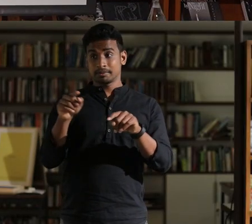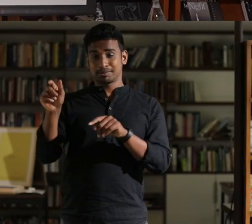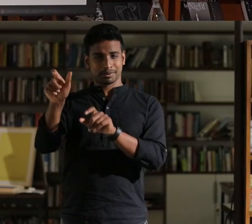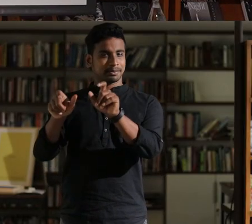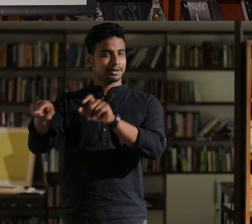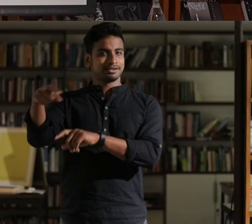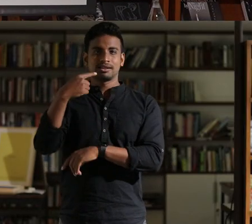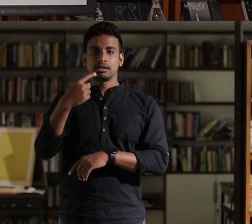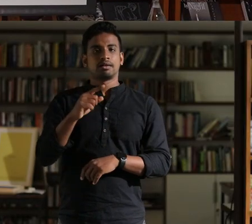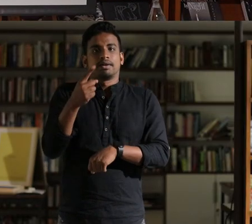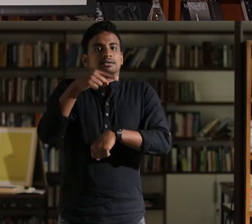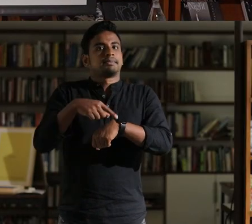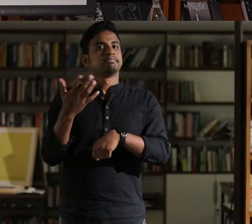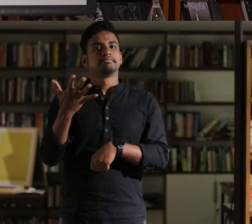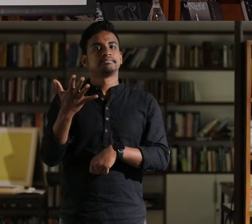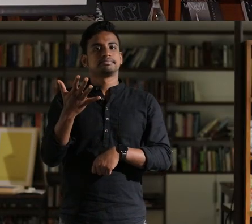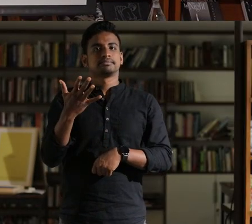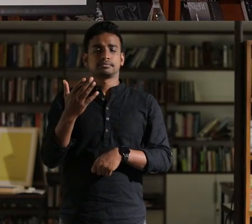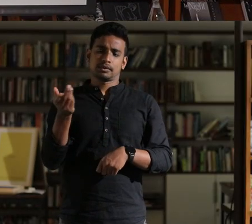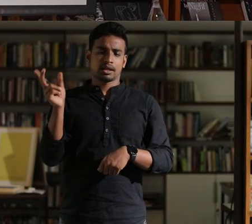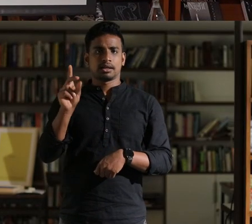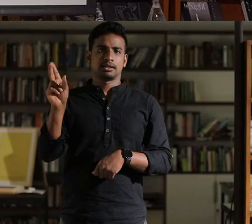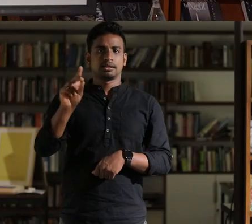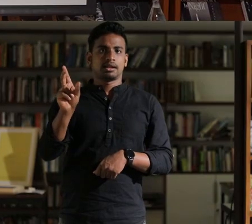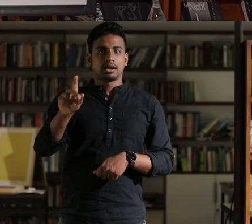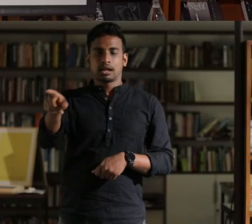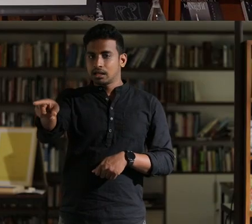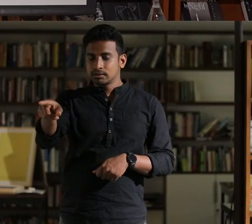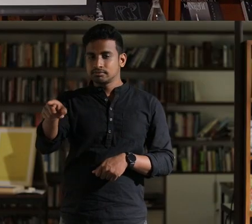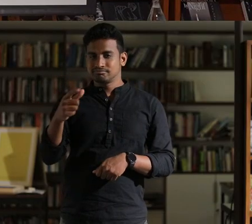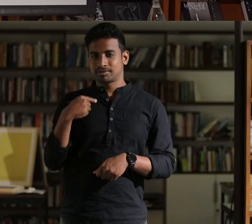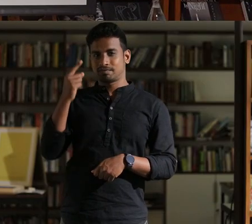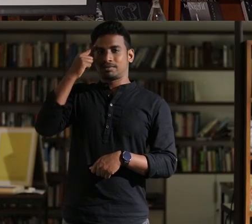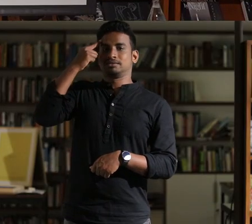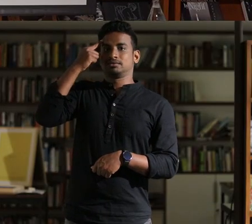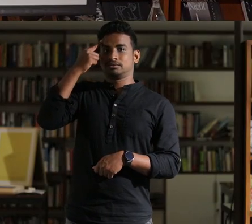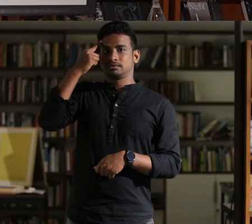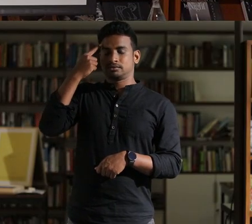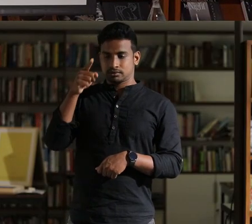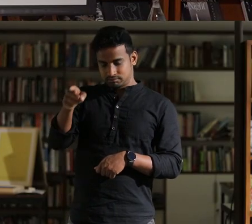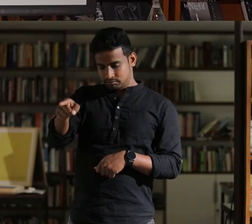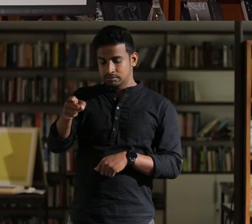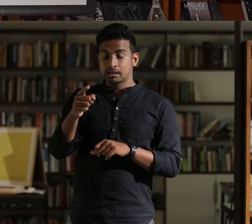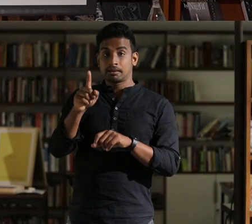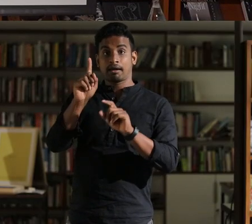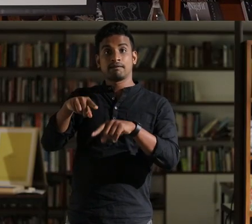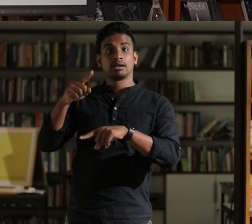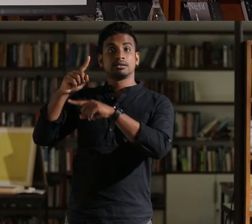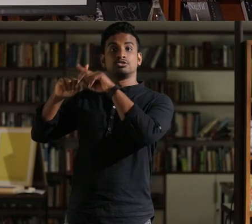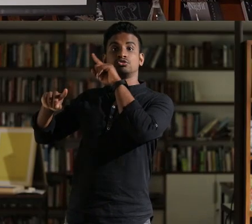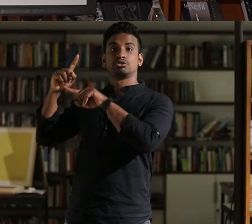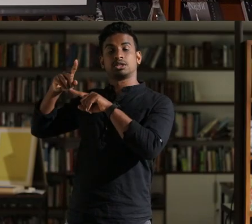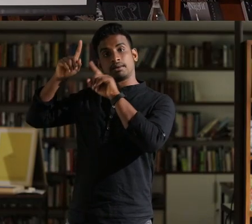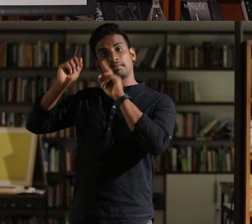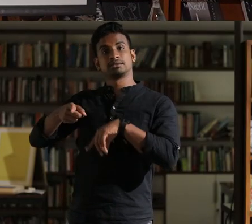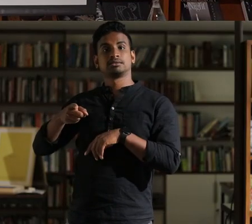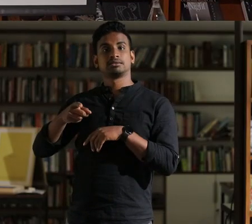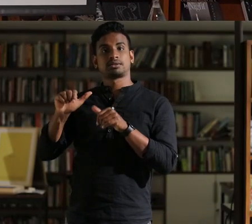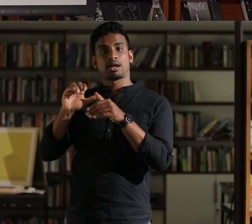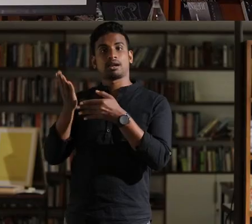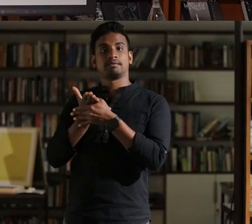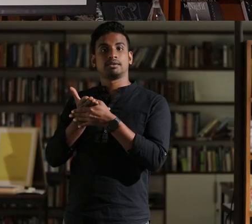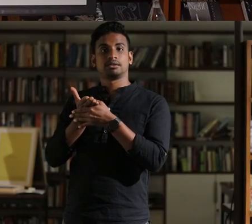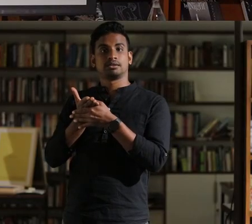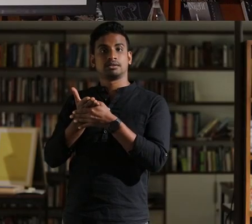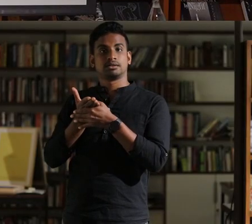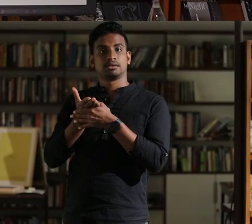it's happening, then there has to be some local record which goes way back in time. Now the question is to find it. Okay, we had a month of